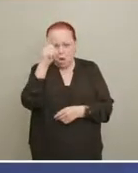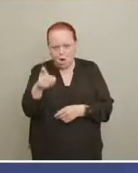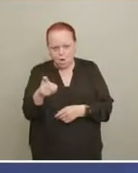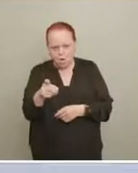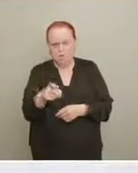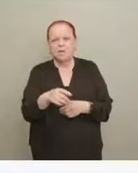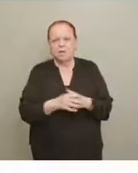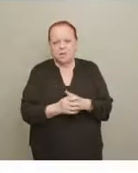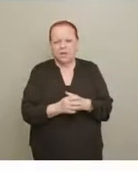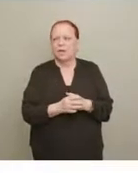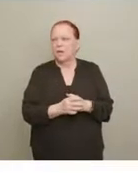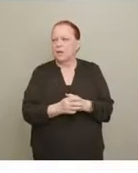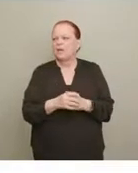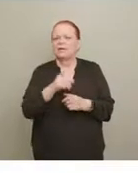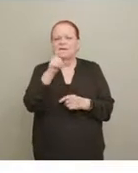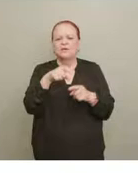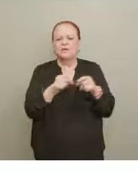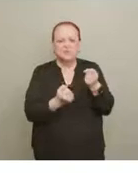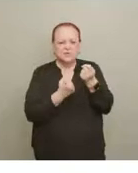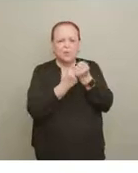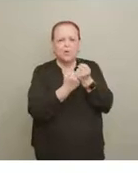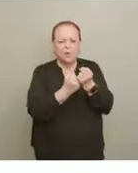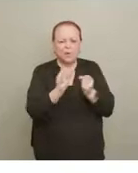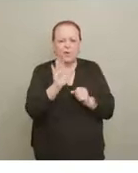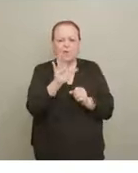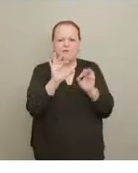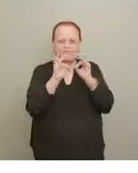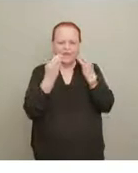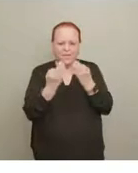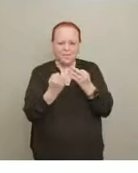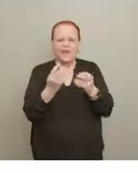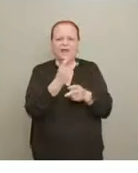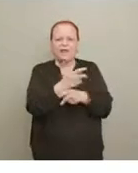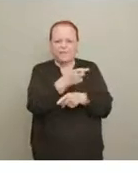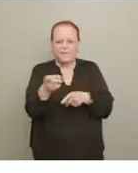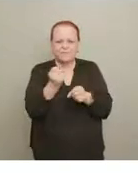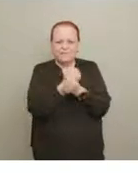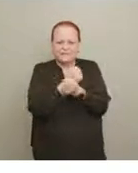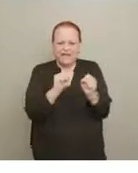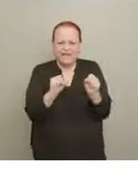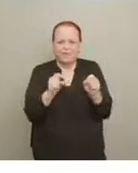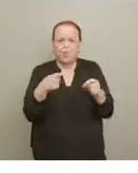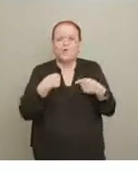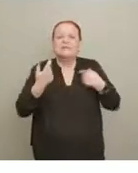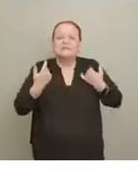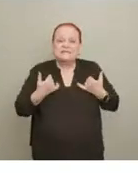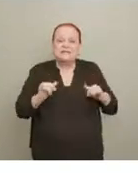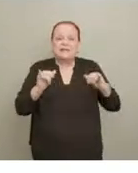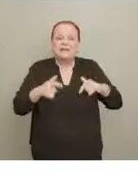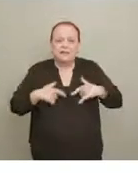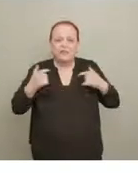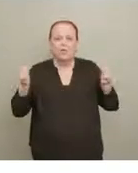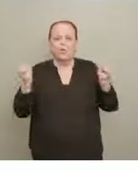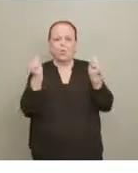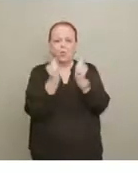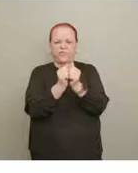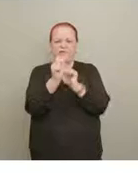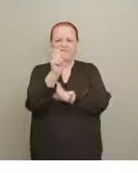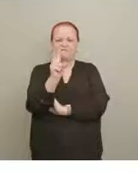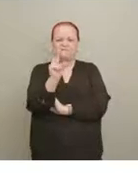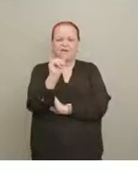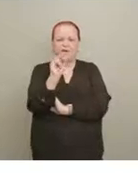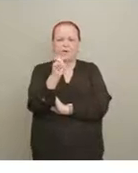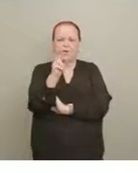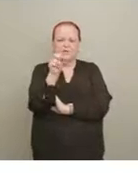support your loved one, our community, to keep them safe, because we still live with the virus. We're not out of the woods